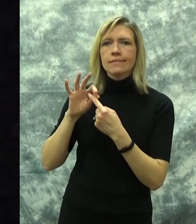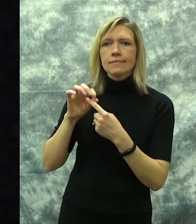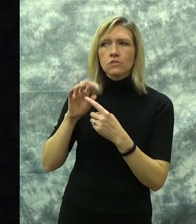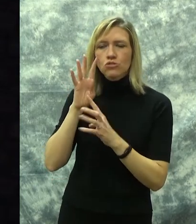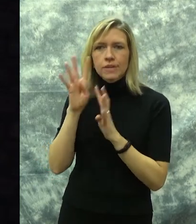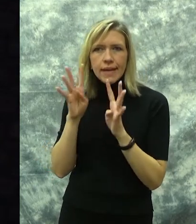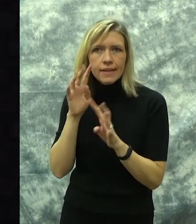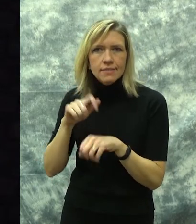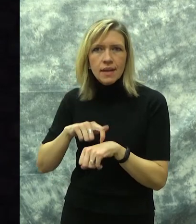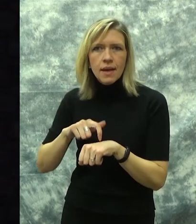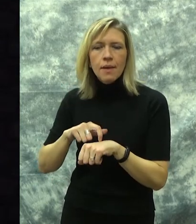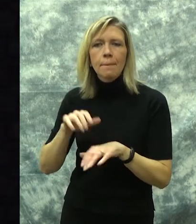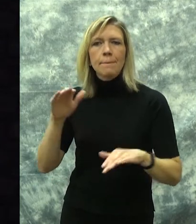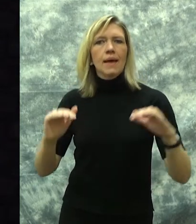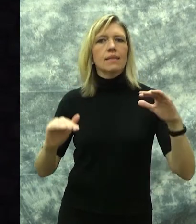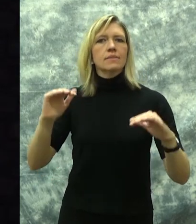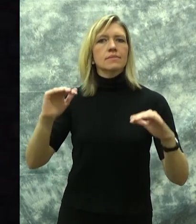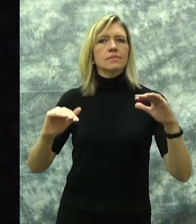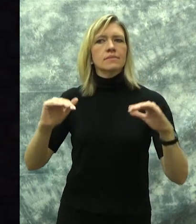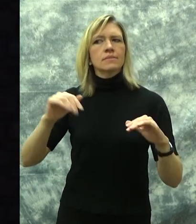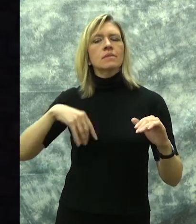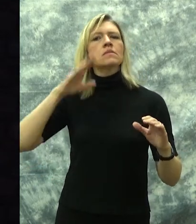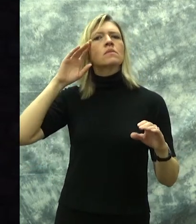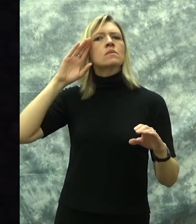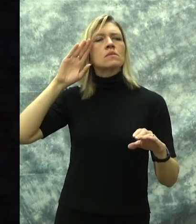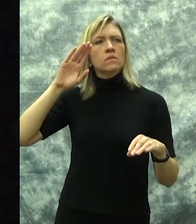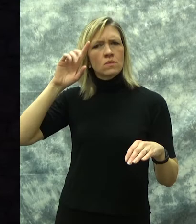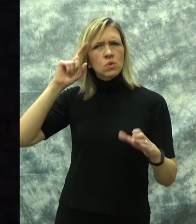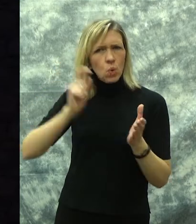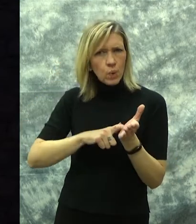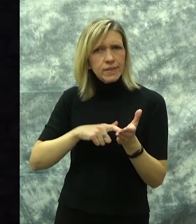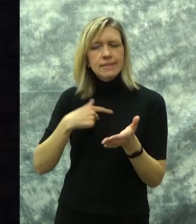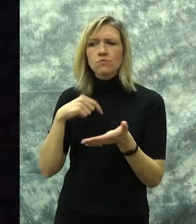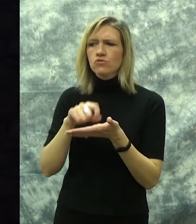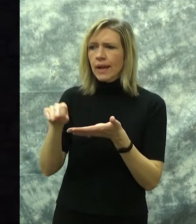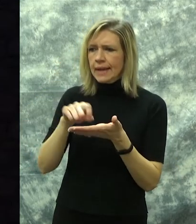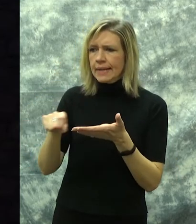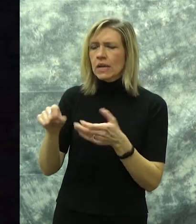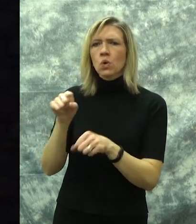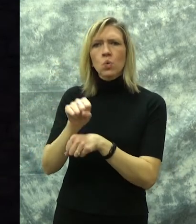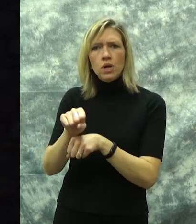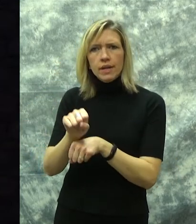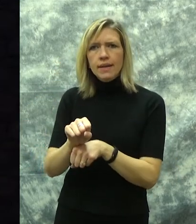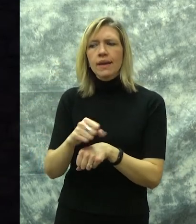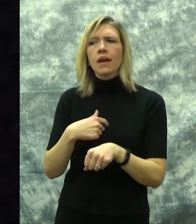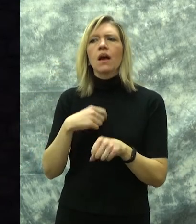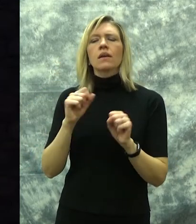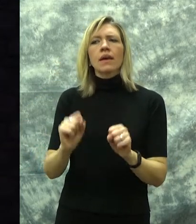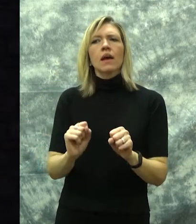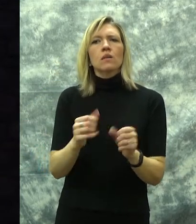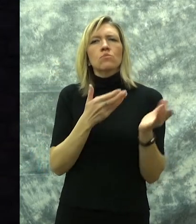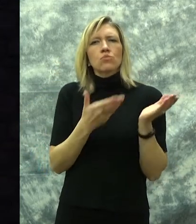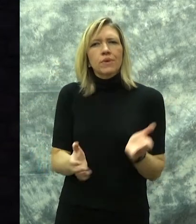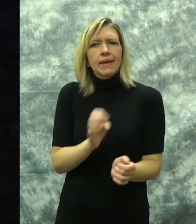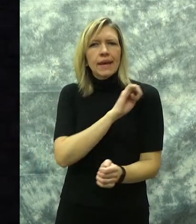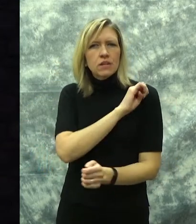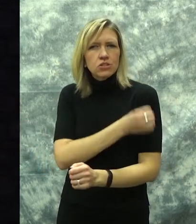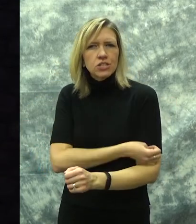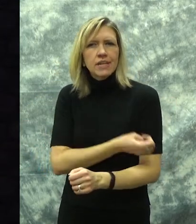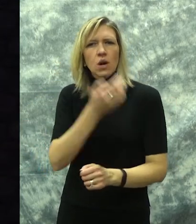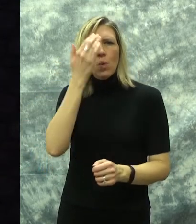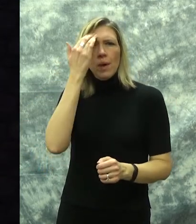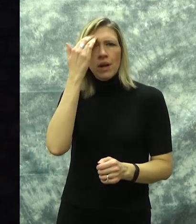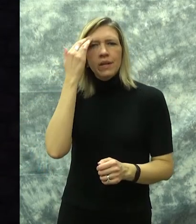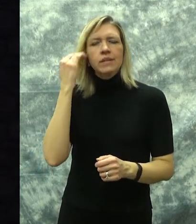even if it's working or writing, it fills me up and gives me the energy to bring more awareness to whatever is on the to-do list. So that's